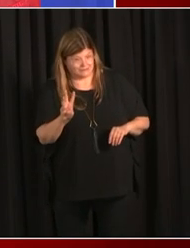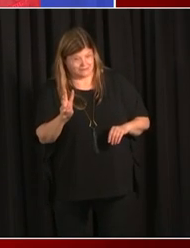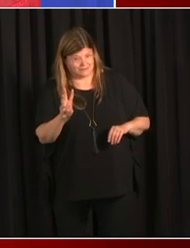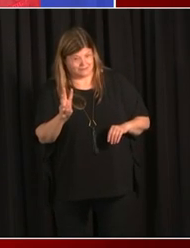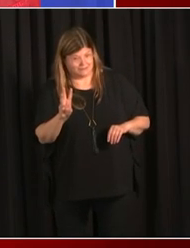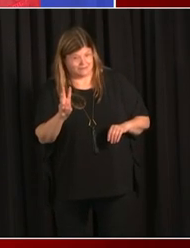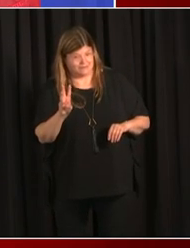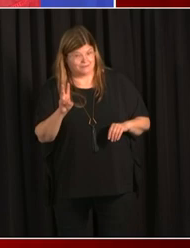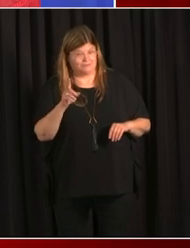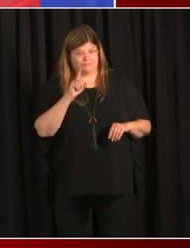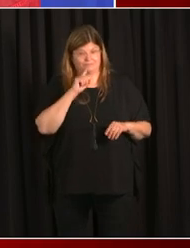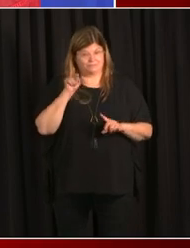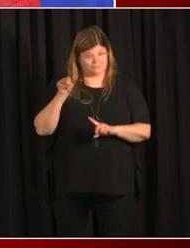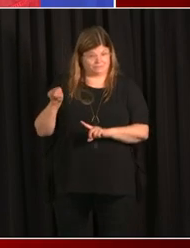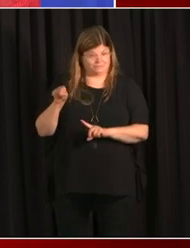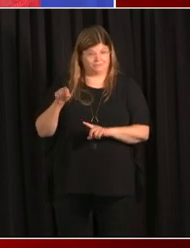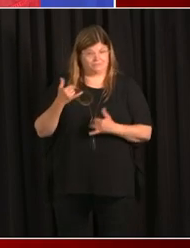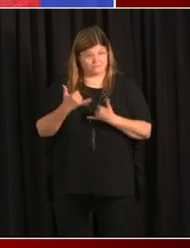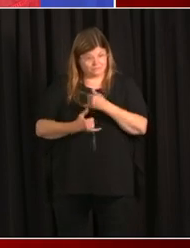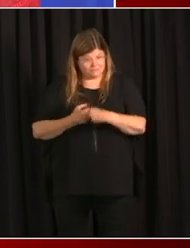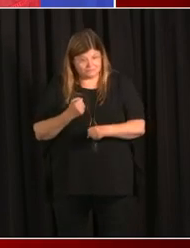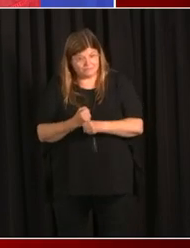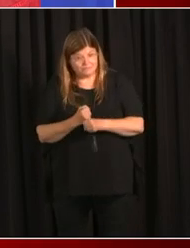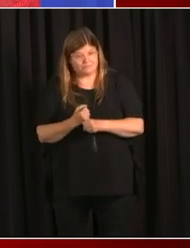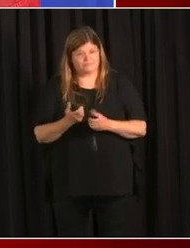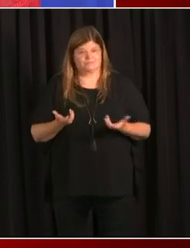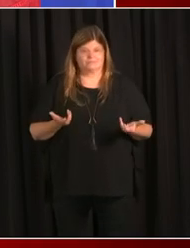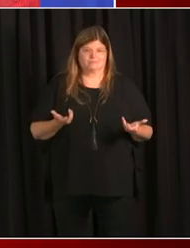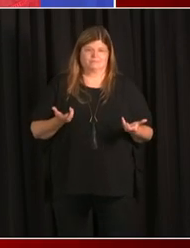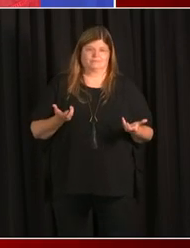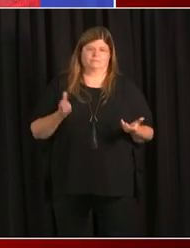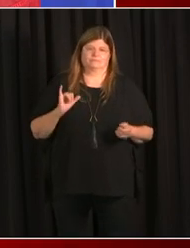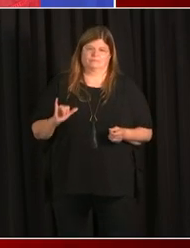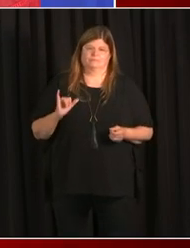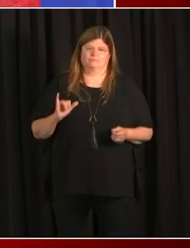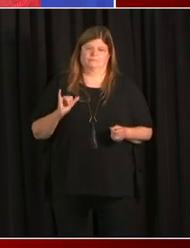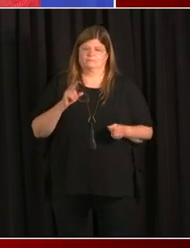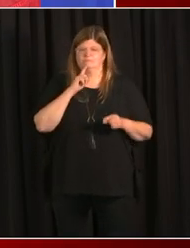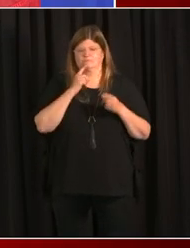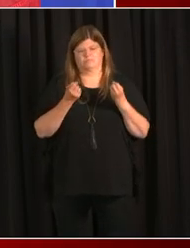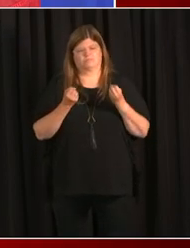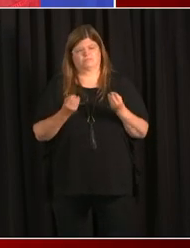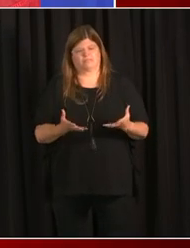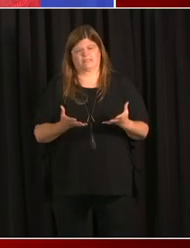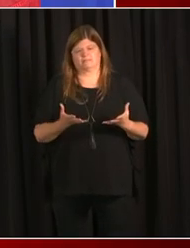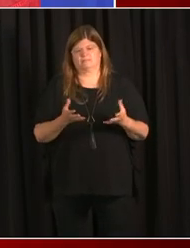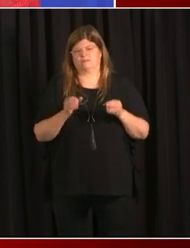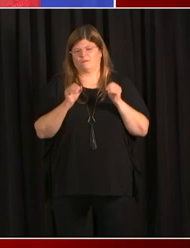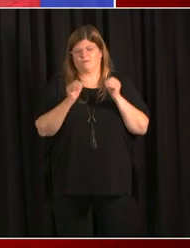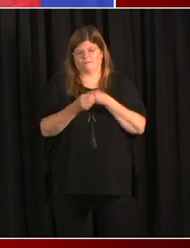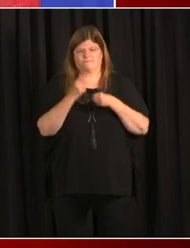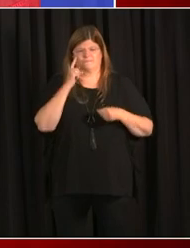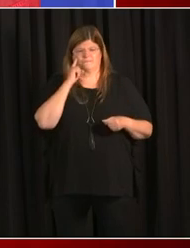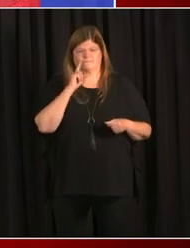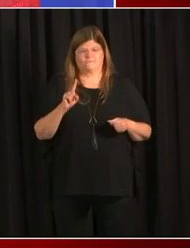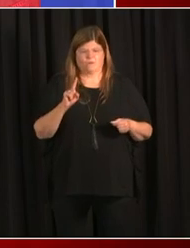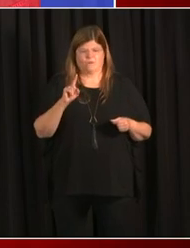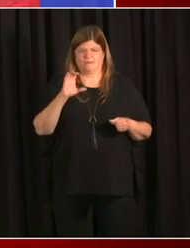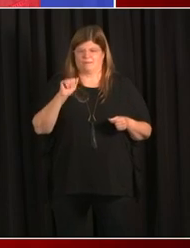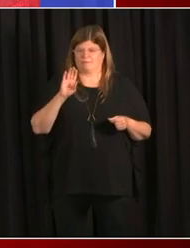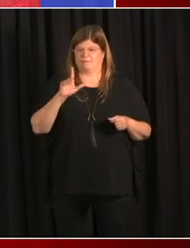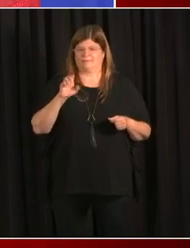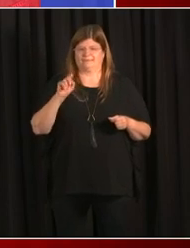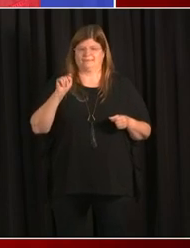actually be at the park this year. Oh, there's a number of things that our Office of Cable Television and Music